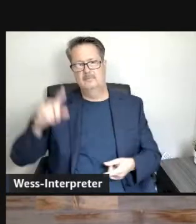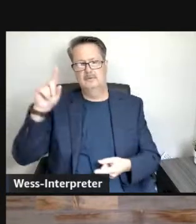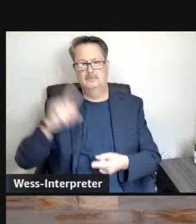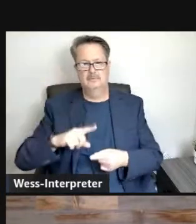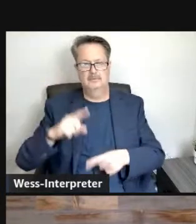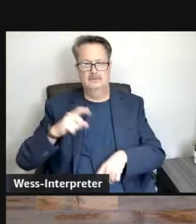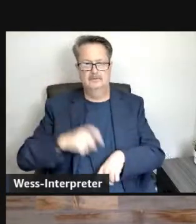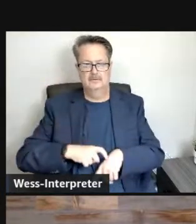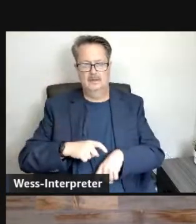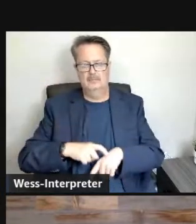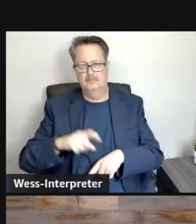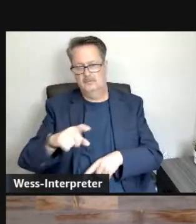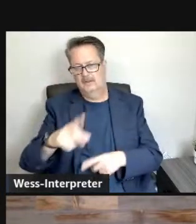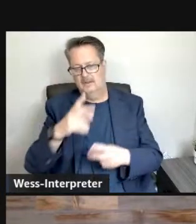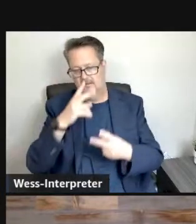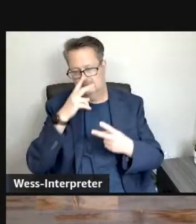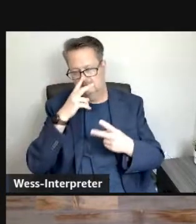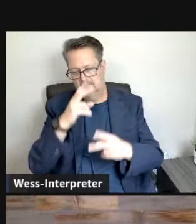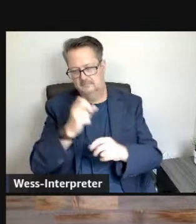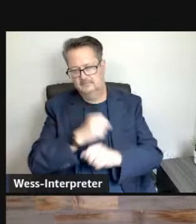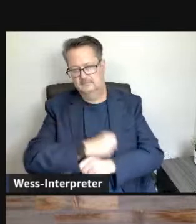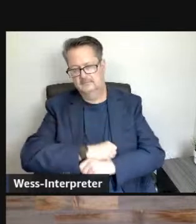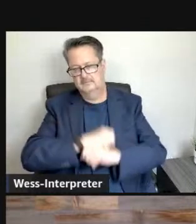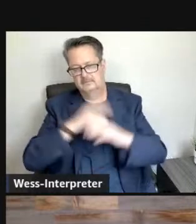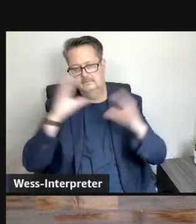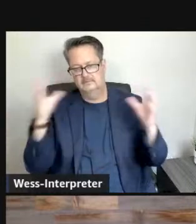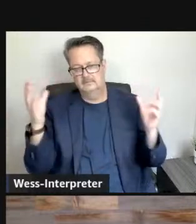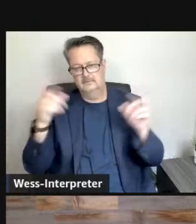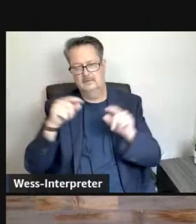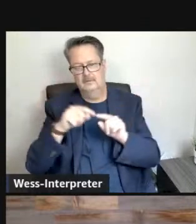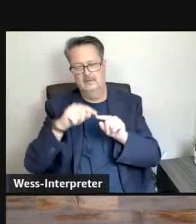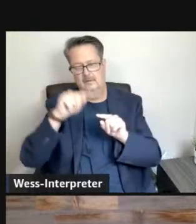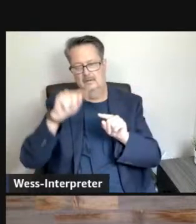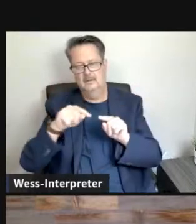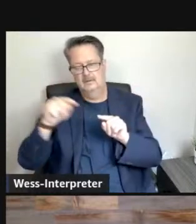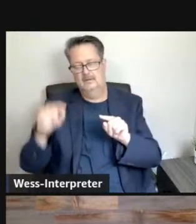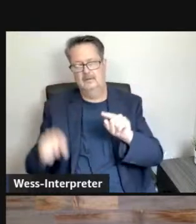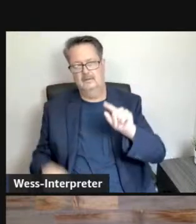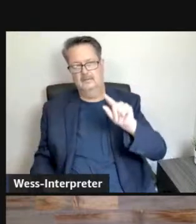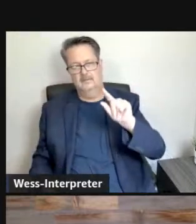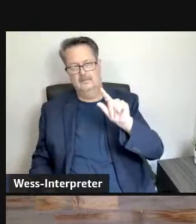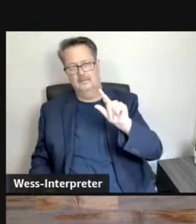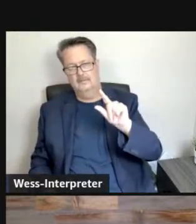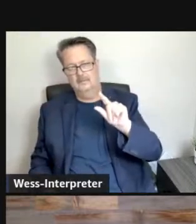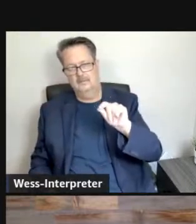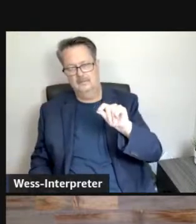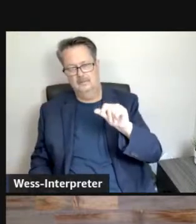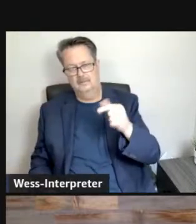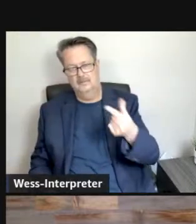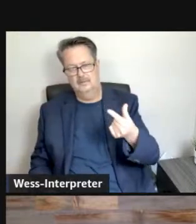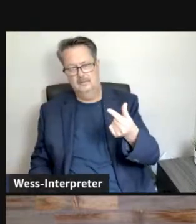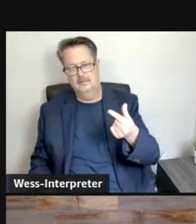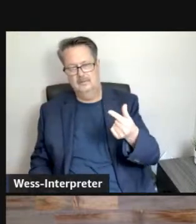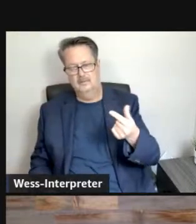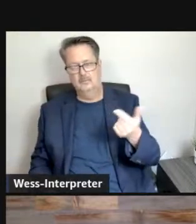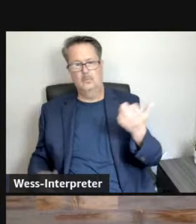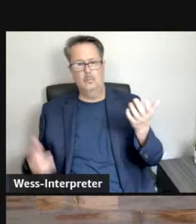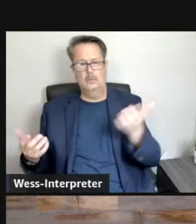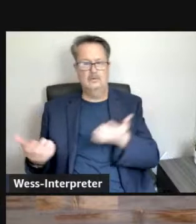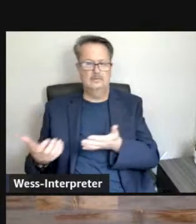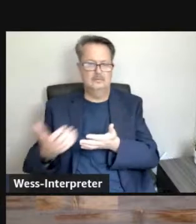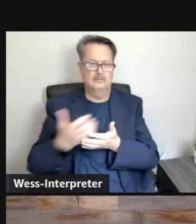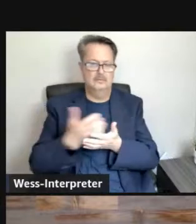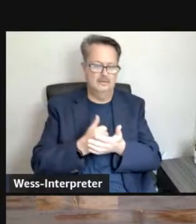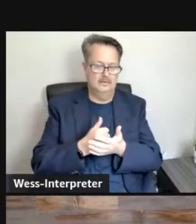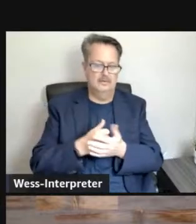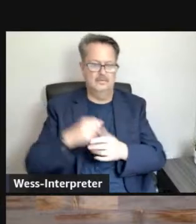you can see on the logs all the metrics that have been collected and then the variation. So